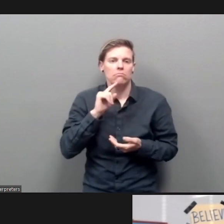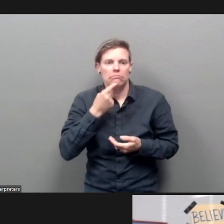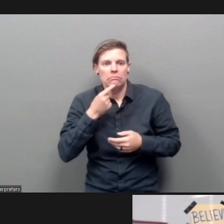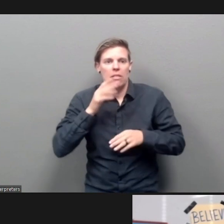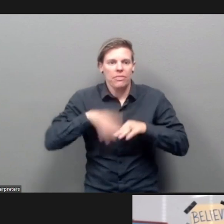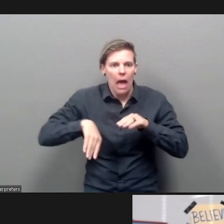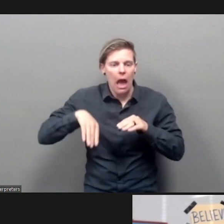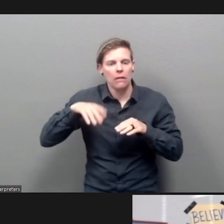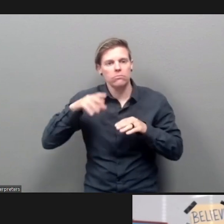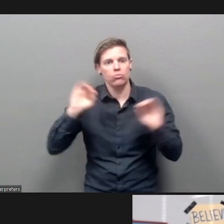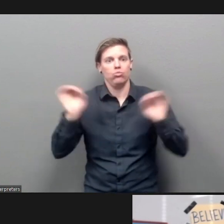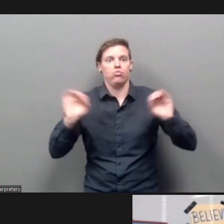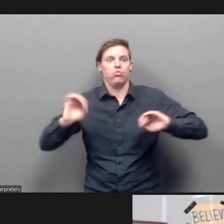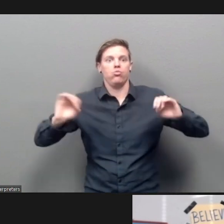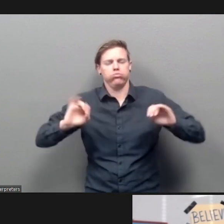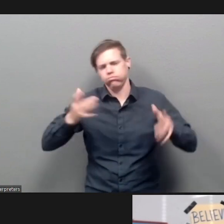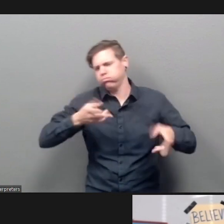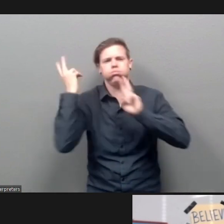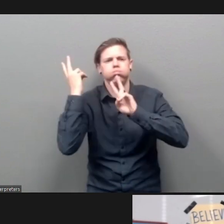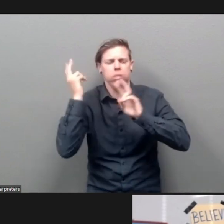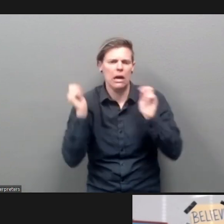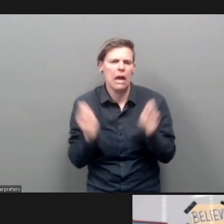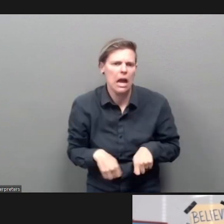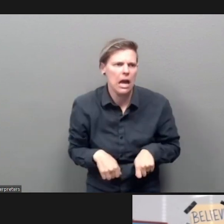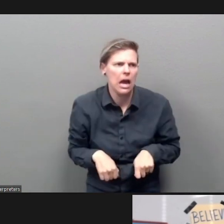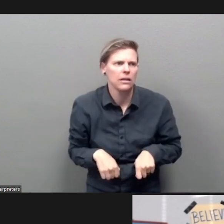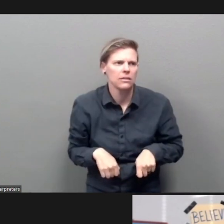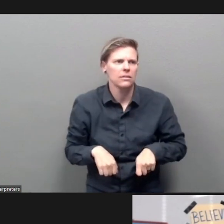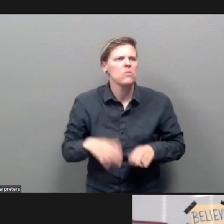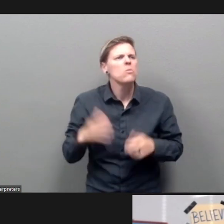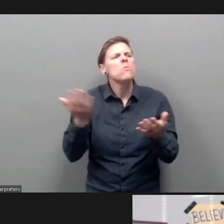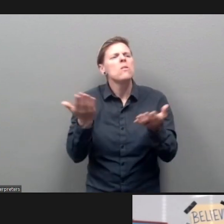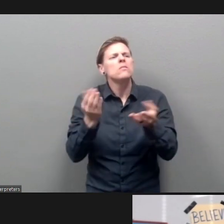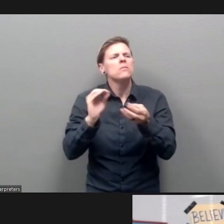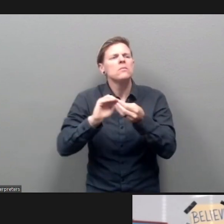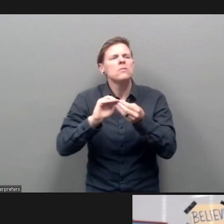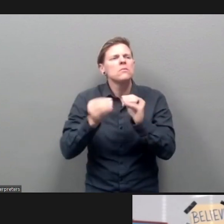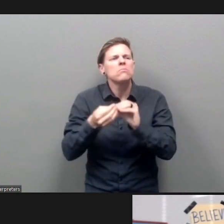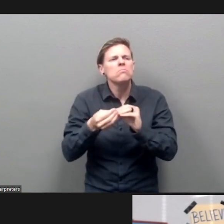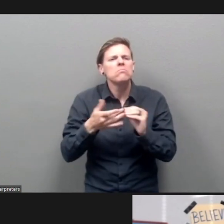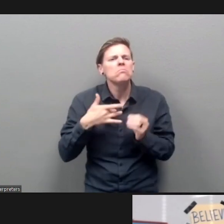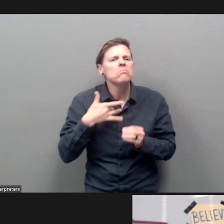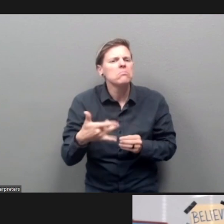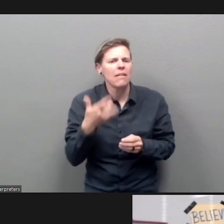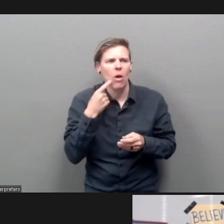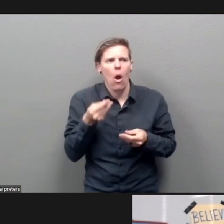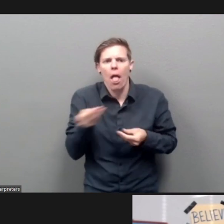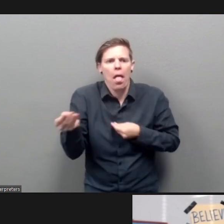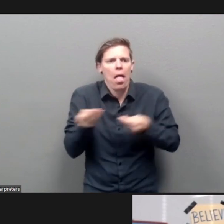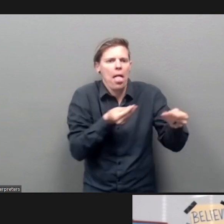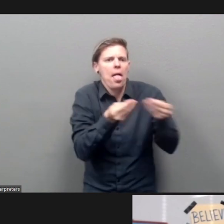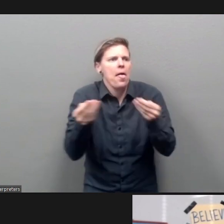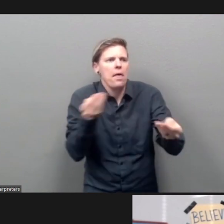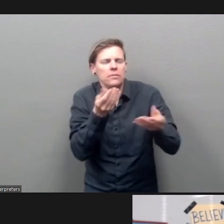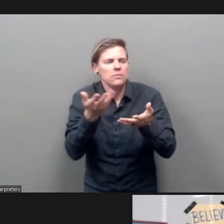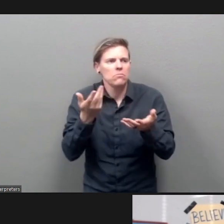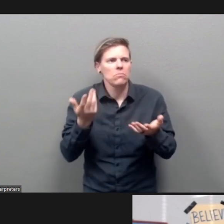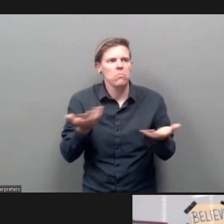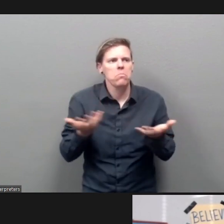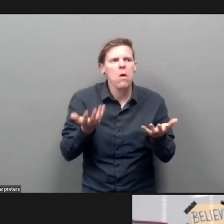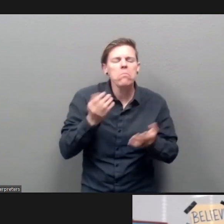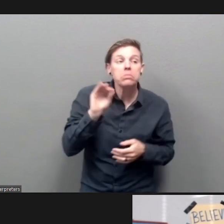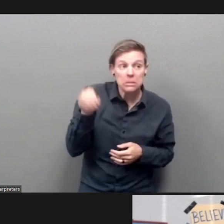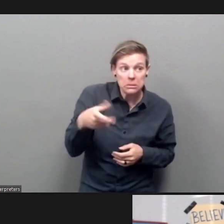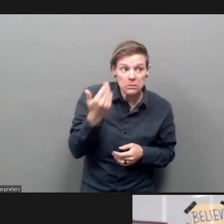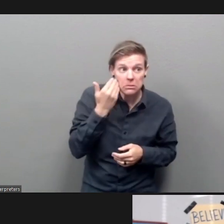the transmission rate? I mean, I think it's lower among kids. I know in Sweden, they had basically their whole, school